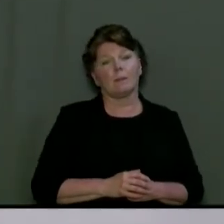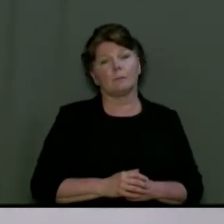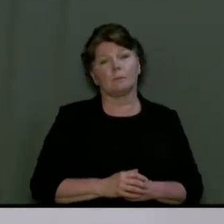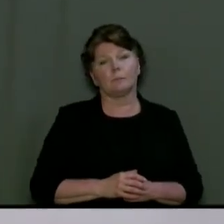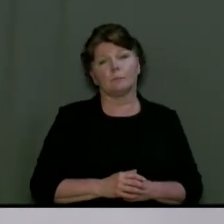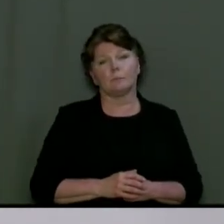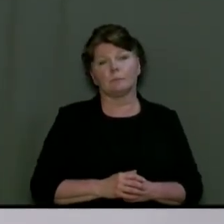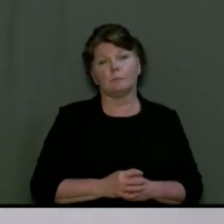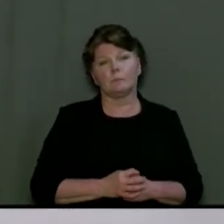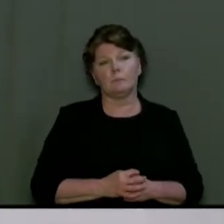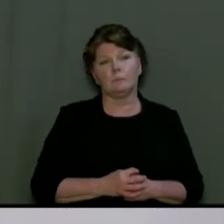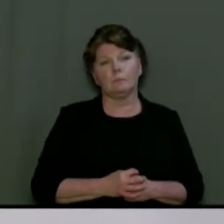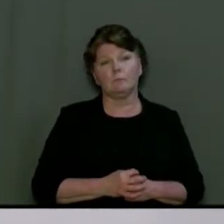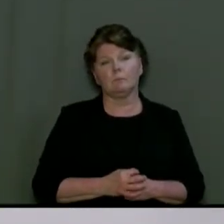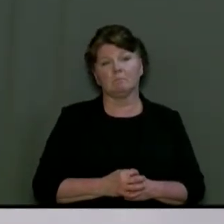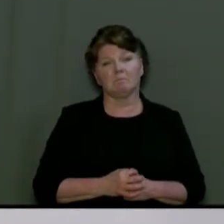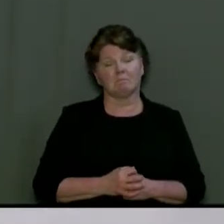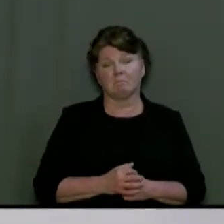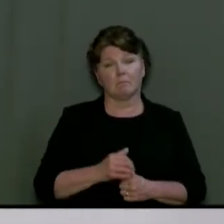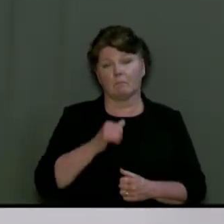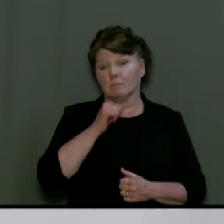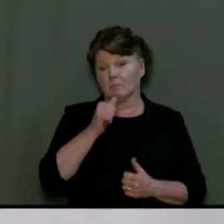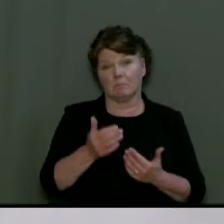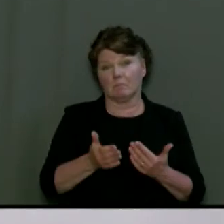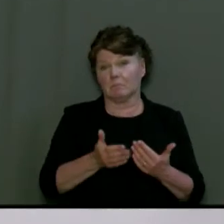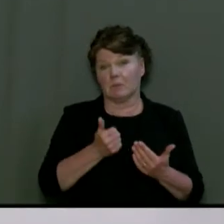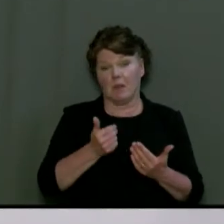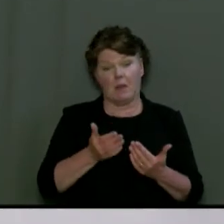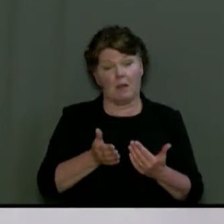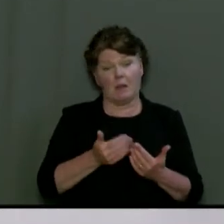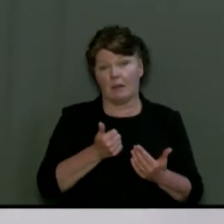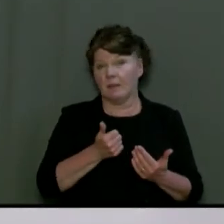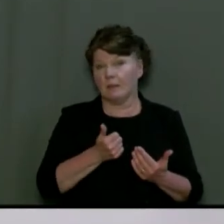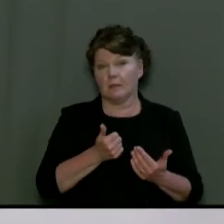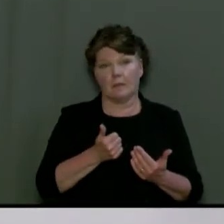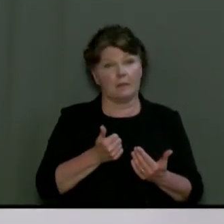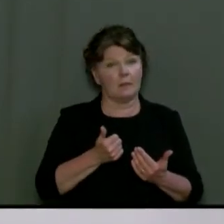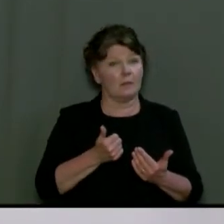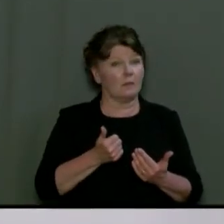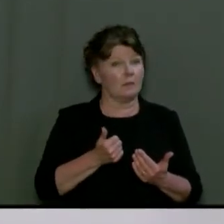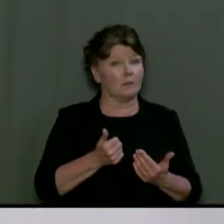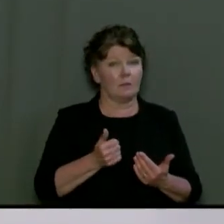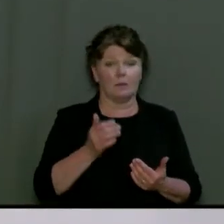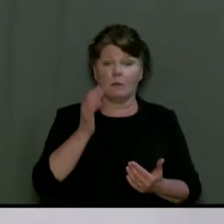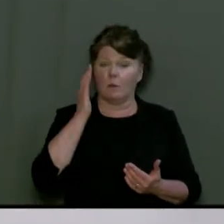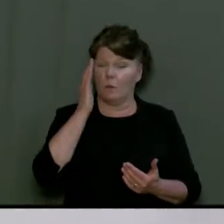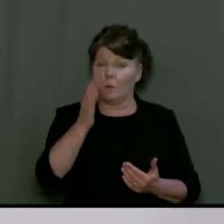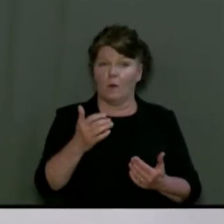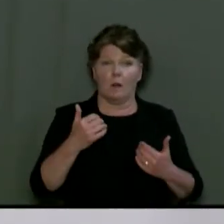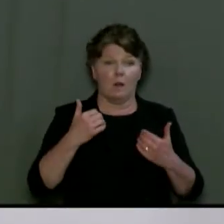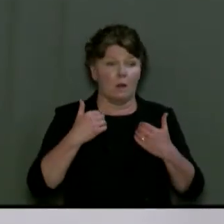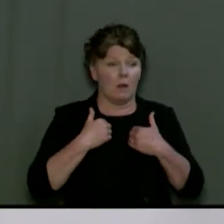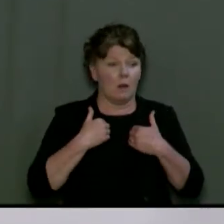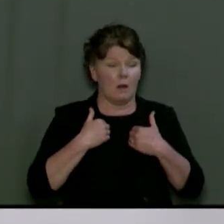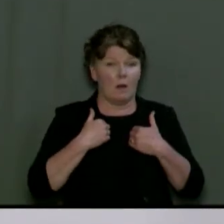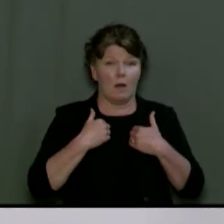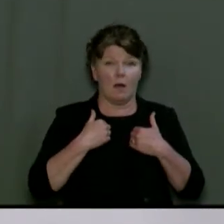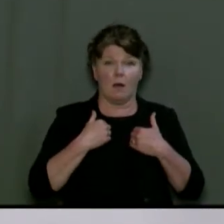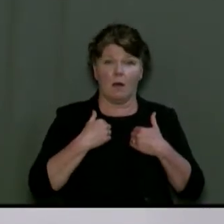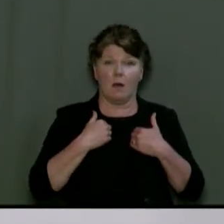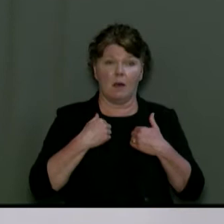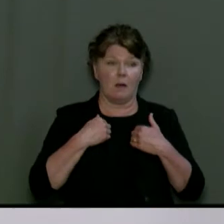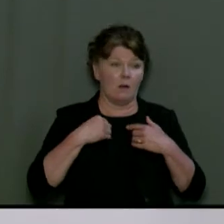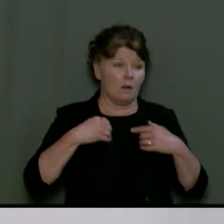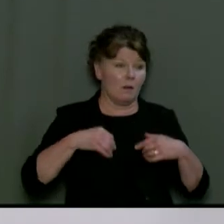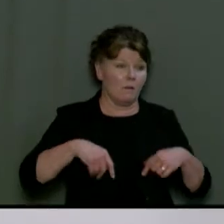I'm not telling you it's going to be easy. You're going to have a fight with those